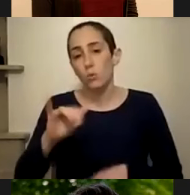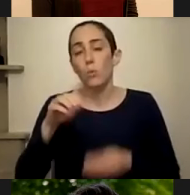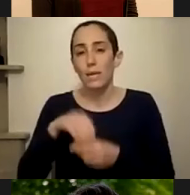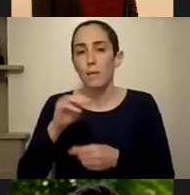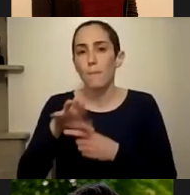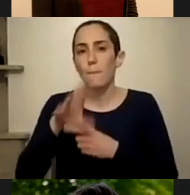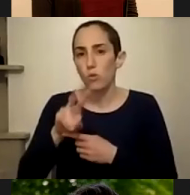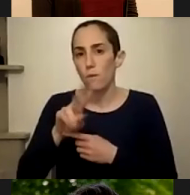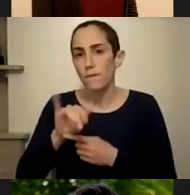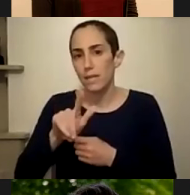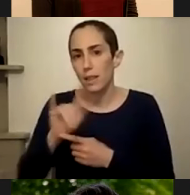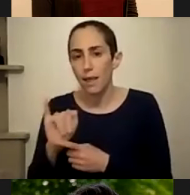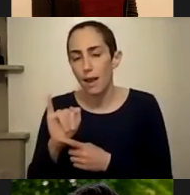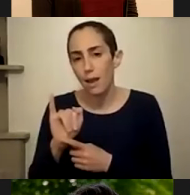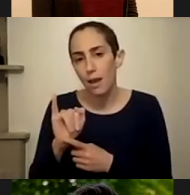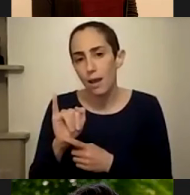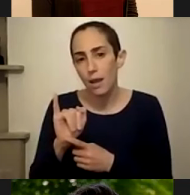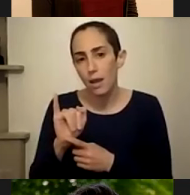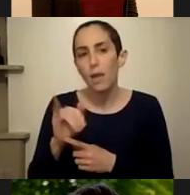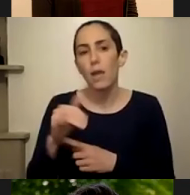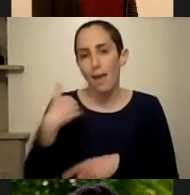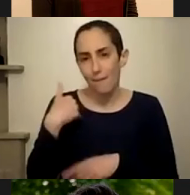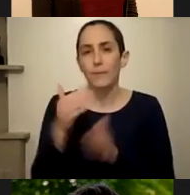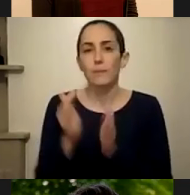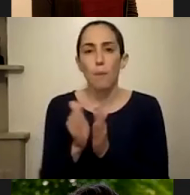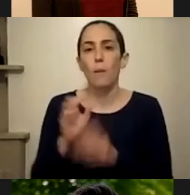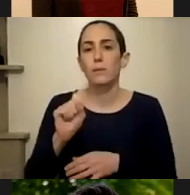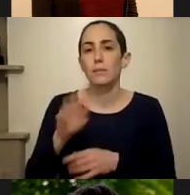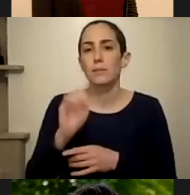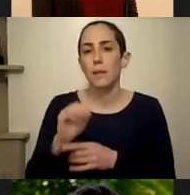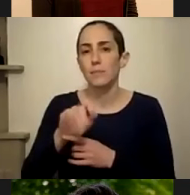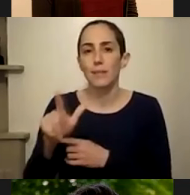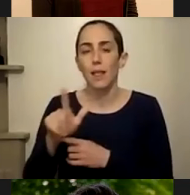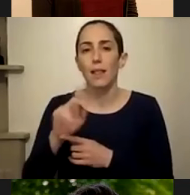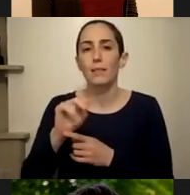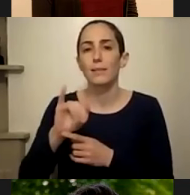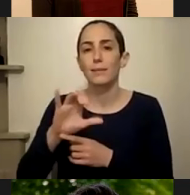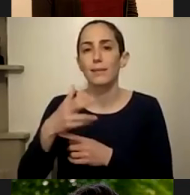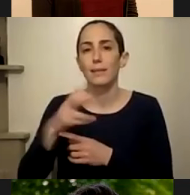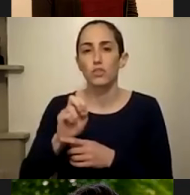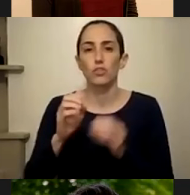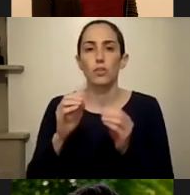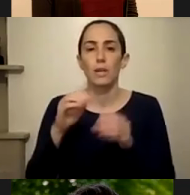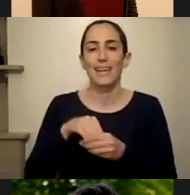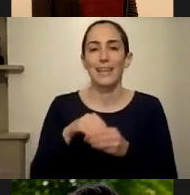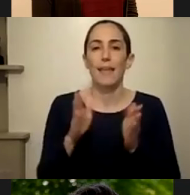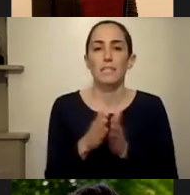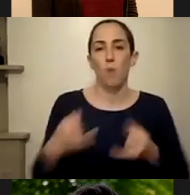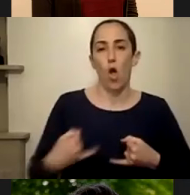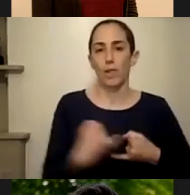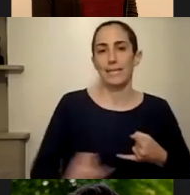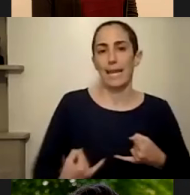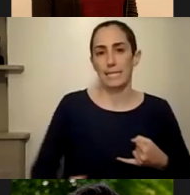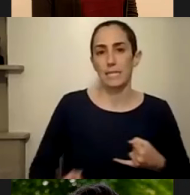cell small stem cell dish, in microvilli in small intestine. So we think that the Wnt